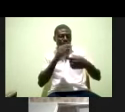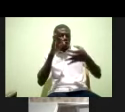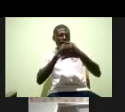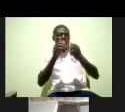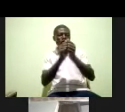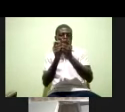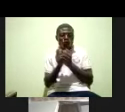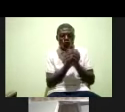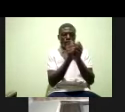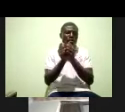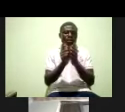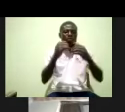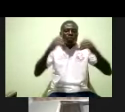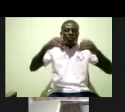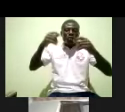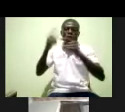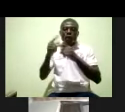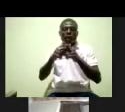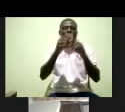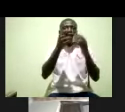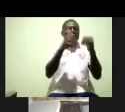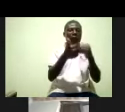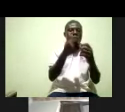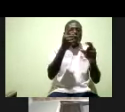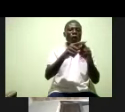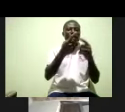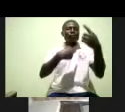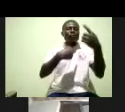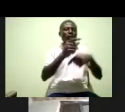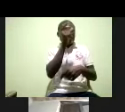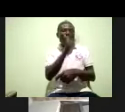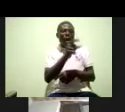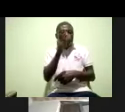separate the words into syllables, and follow auditory sequences.